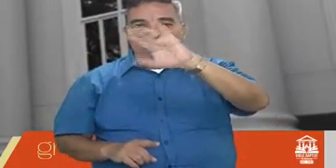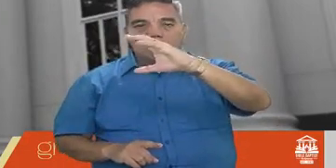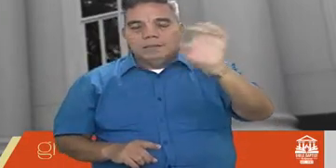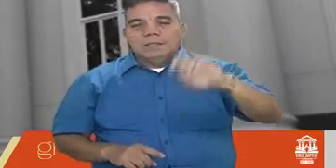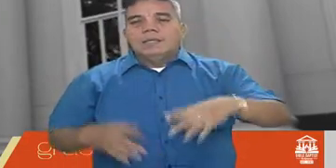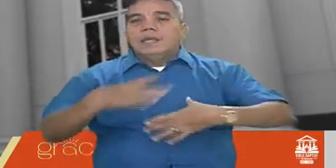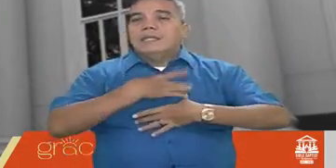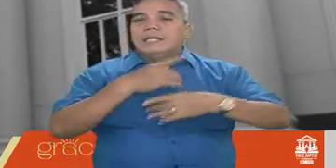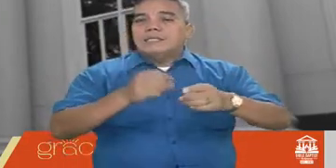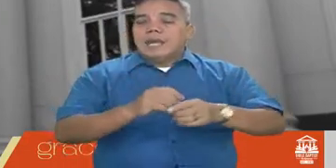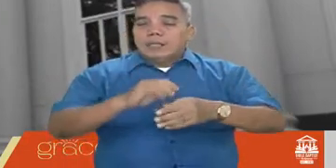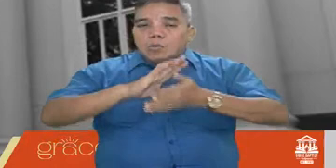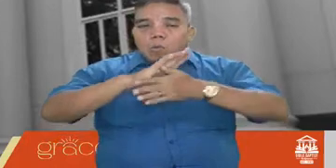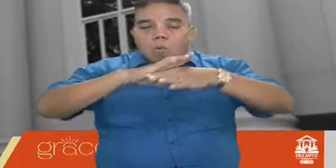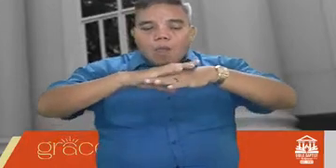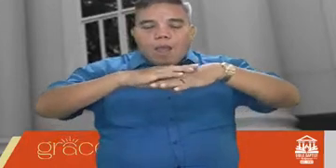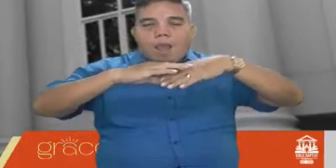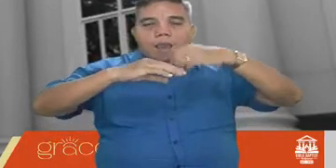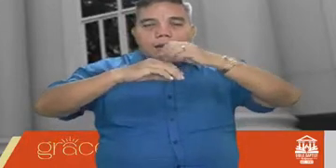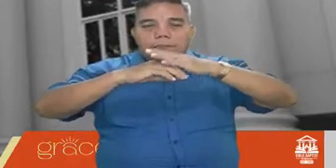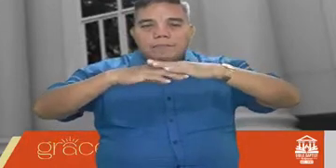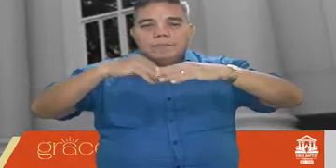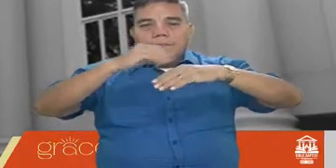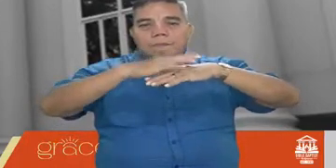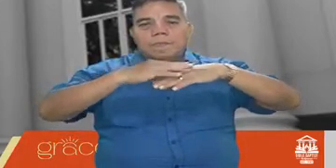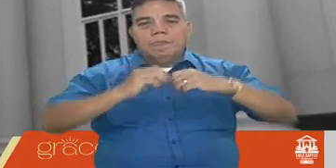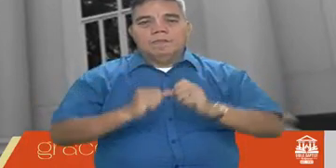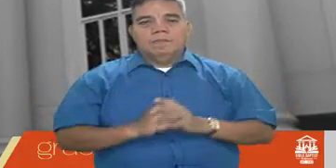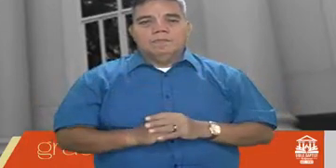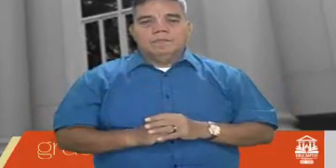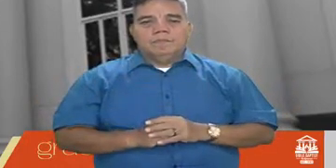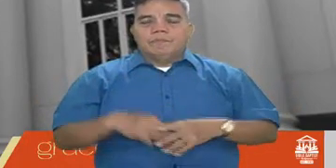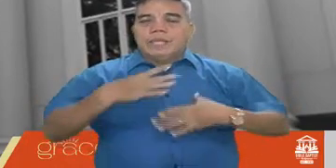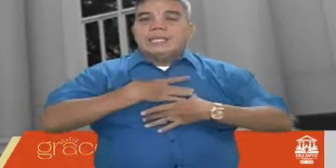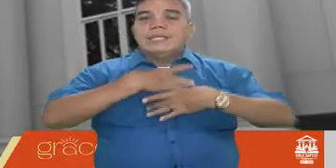malice? Desire to harm.